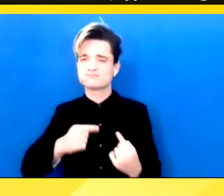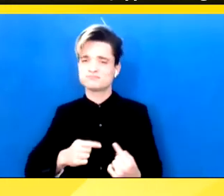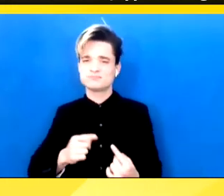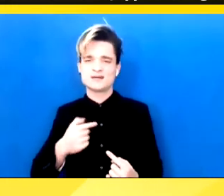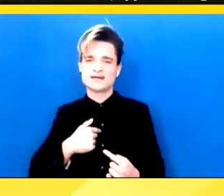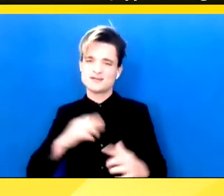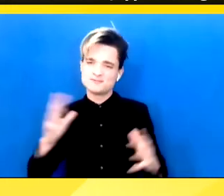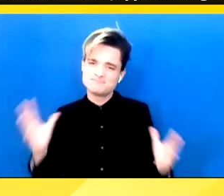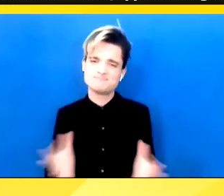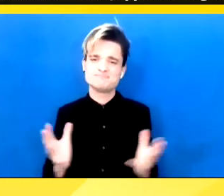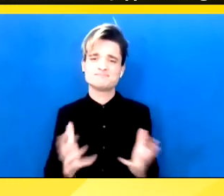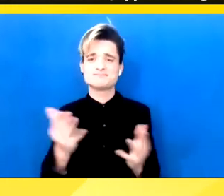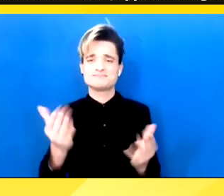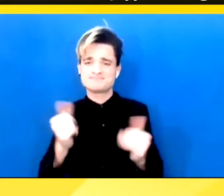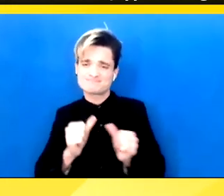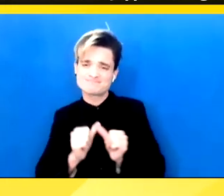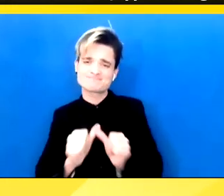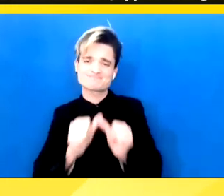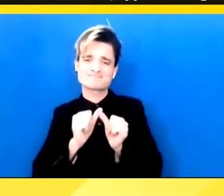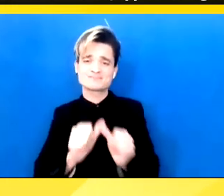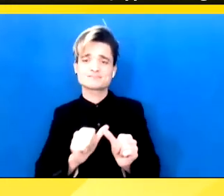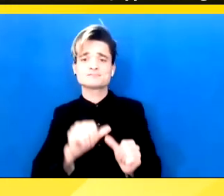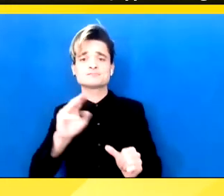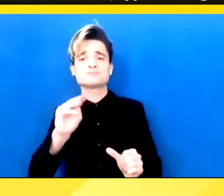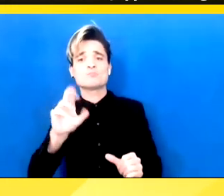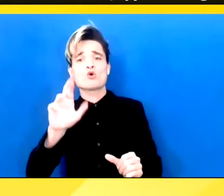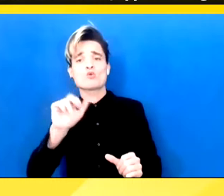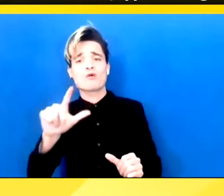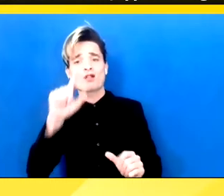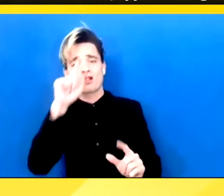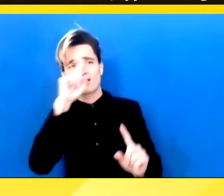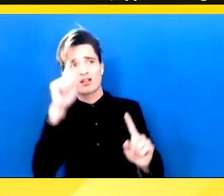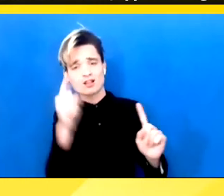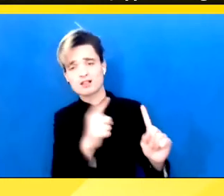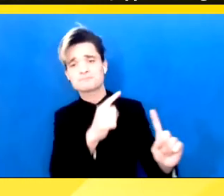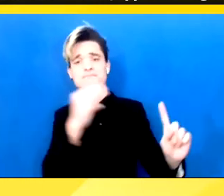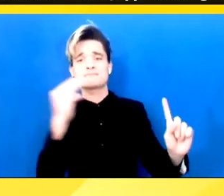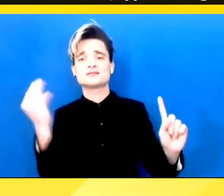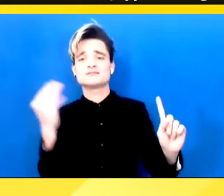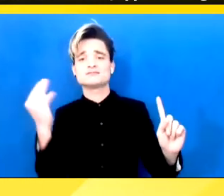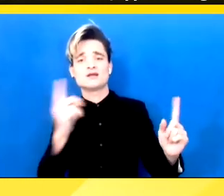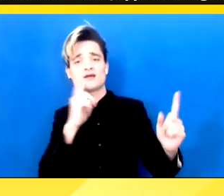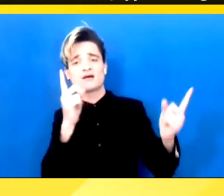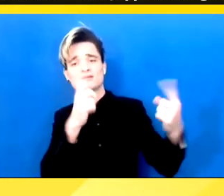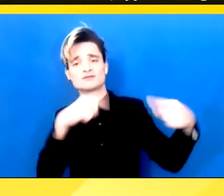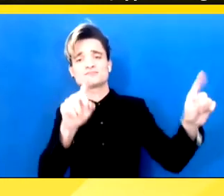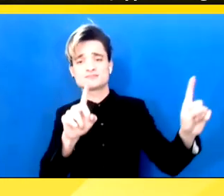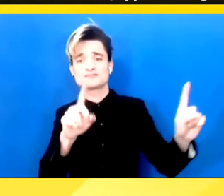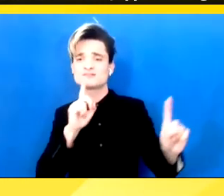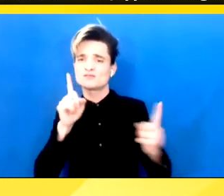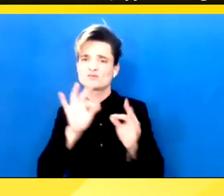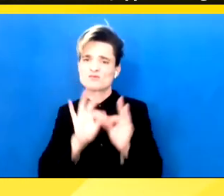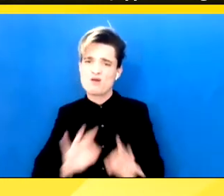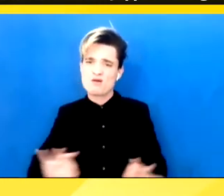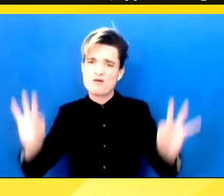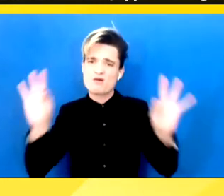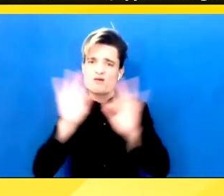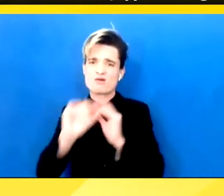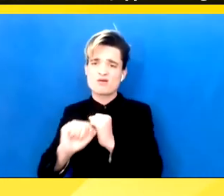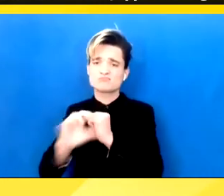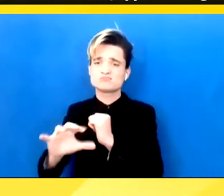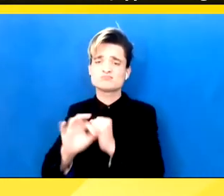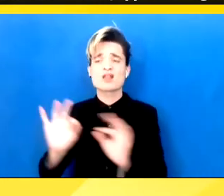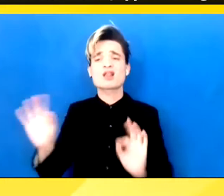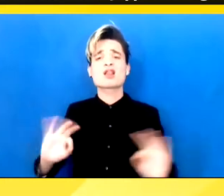Monday. And people have said that this is an important campaign, and it's important, and it cannot be said enough.